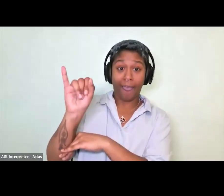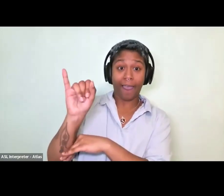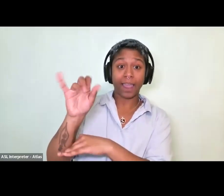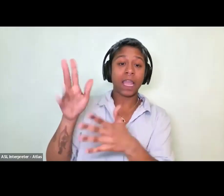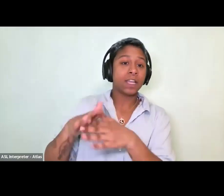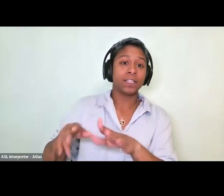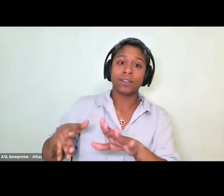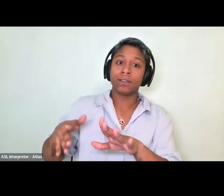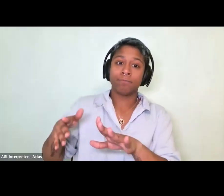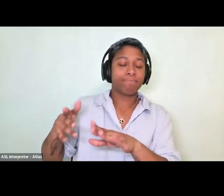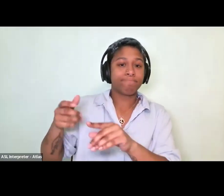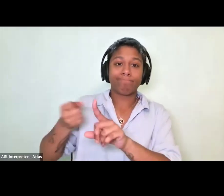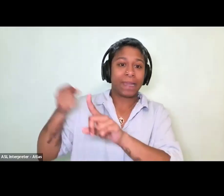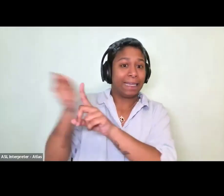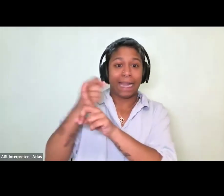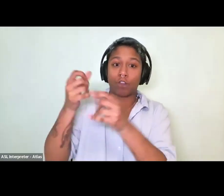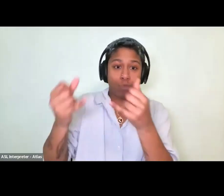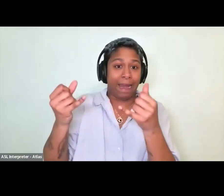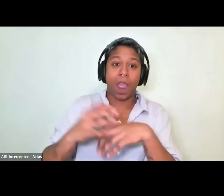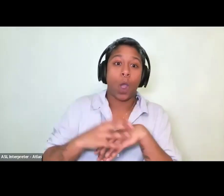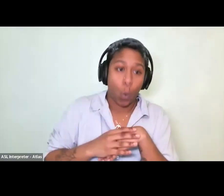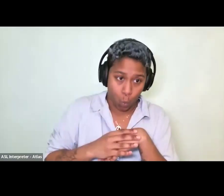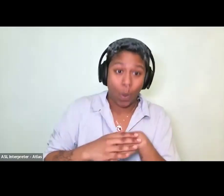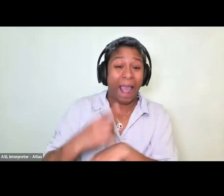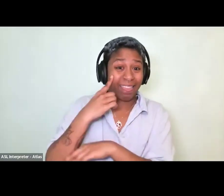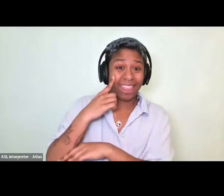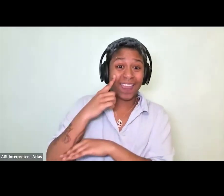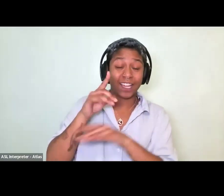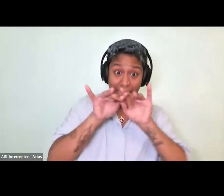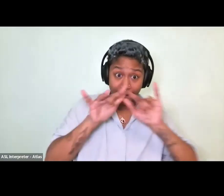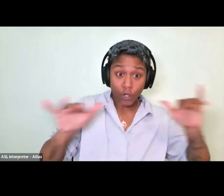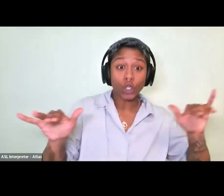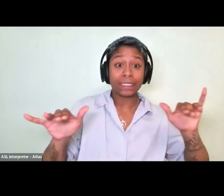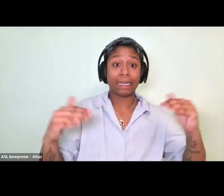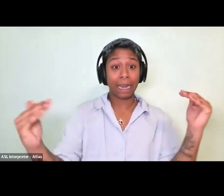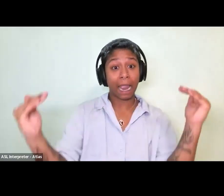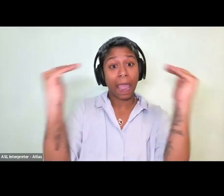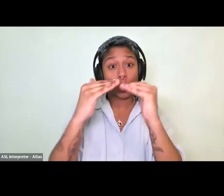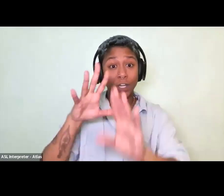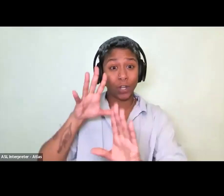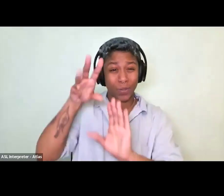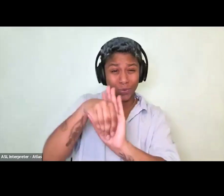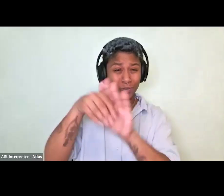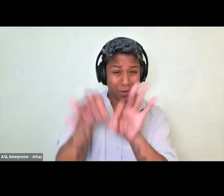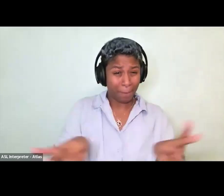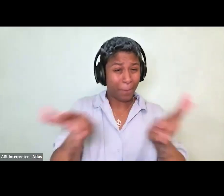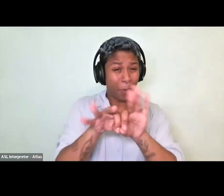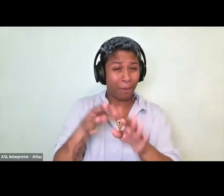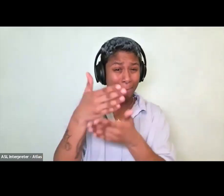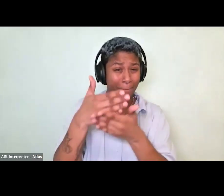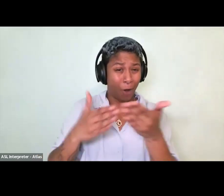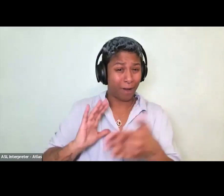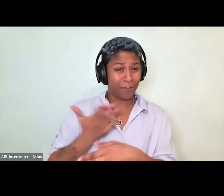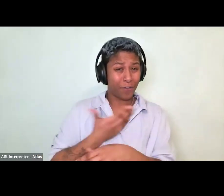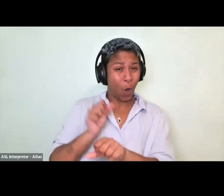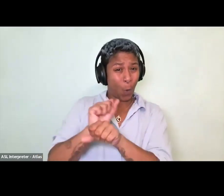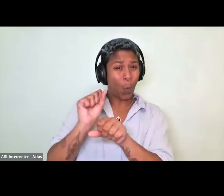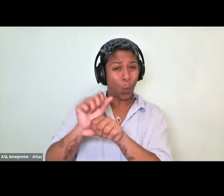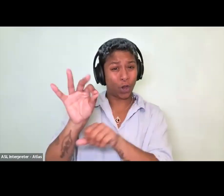diversity, equity, and inclusion is a very important part of the workforce. You